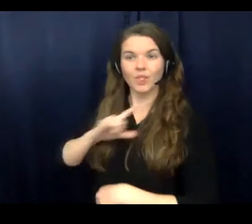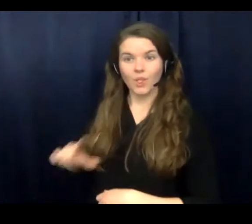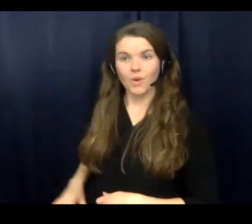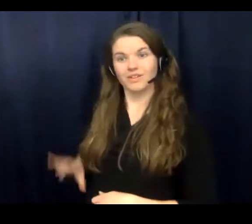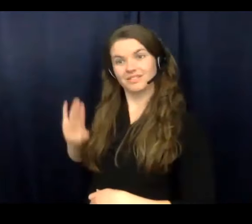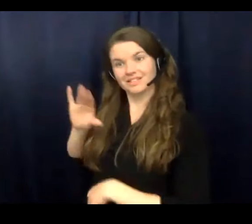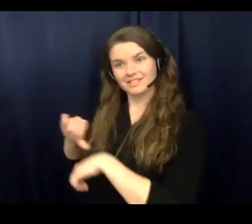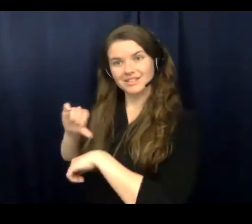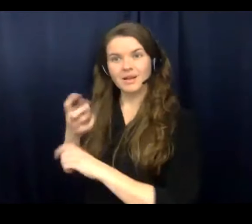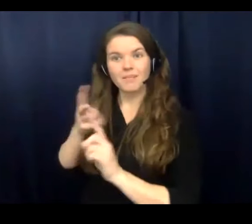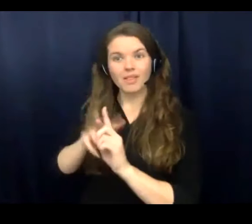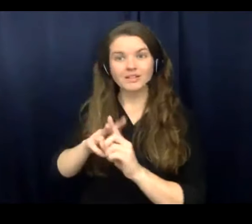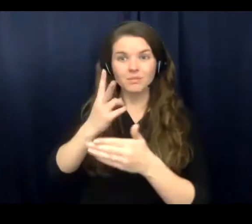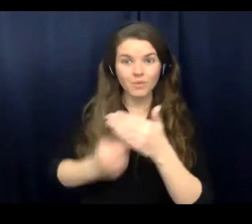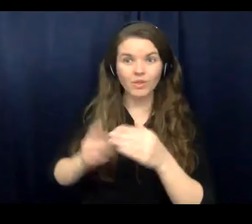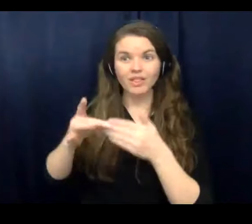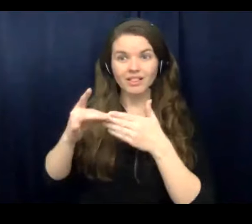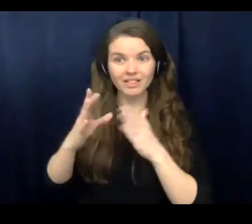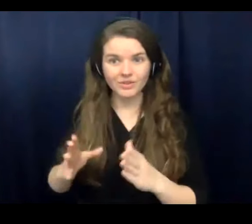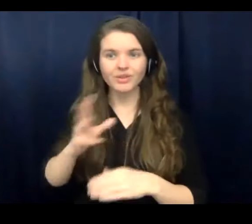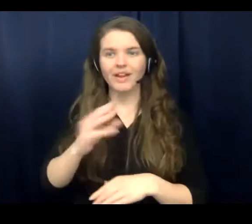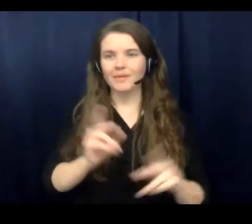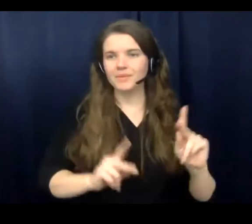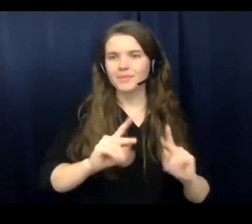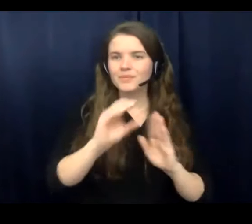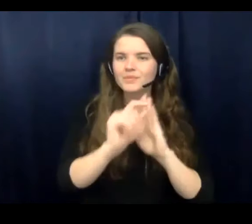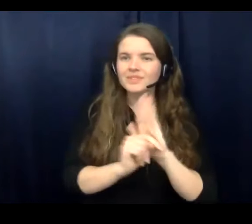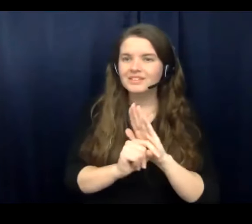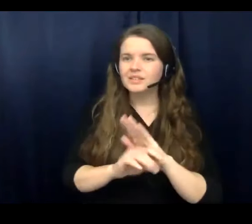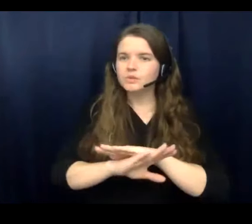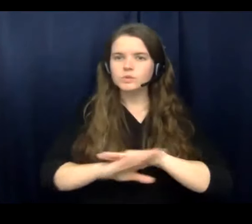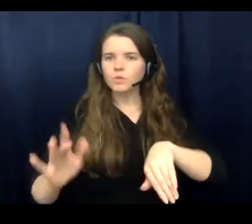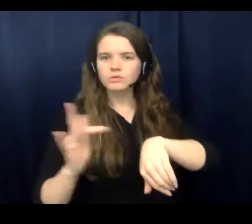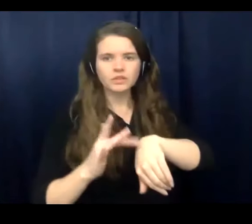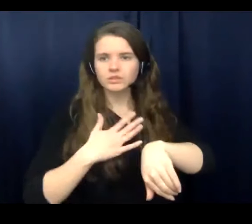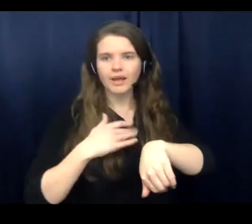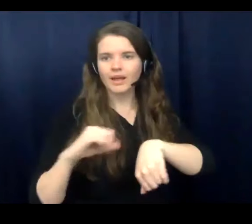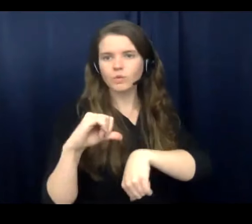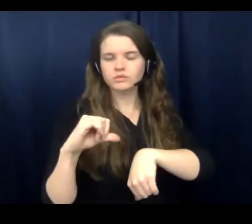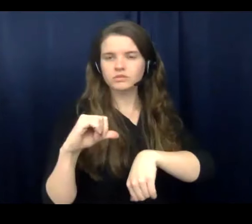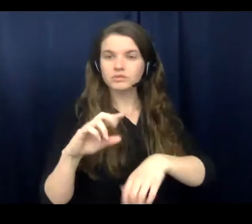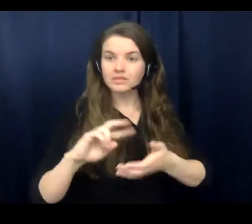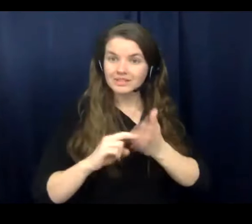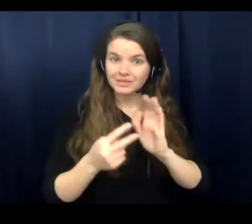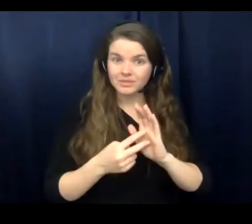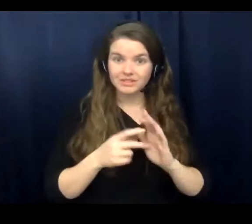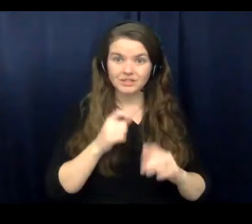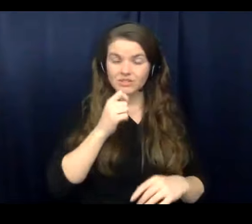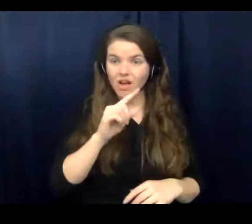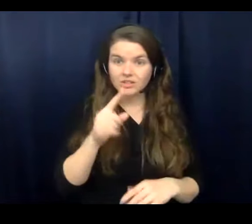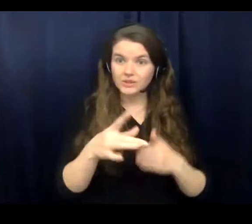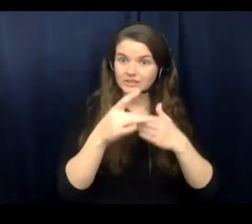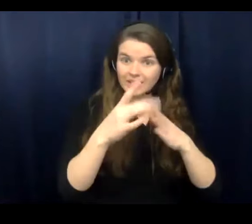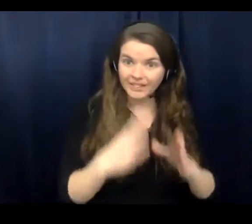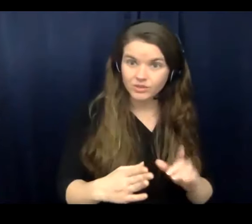both leaders and people. The Bible says in the Old Testament, touch not mine anointed. Now it doesn't just mean touch not the leader of